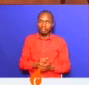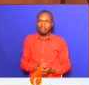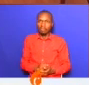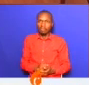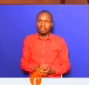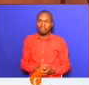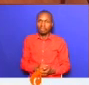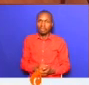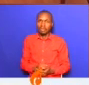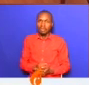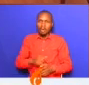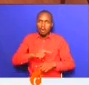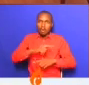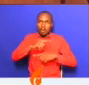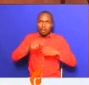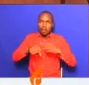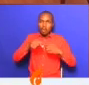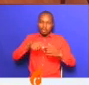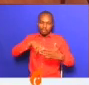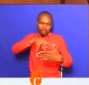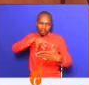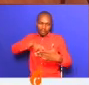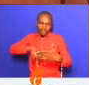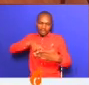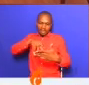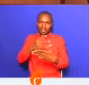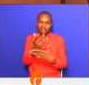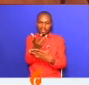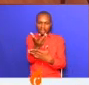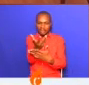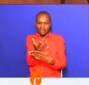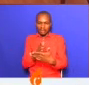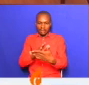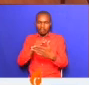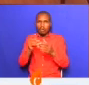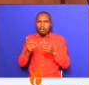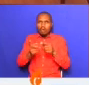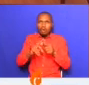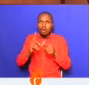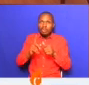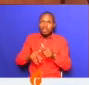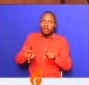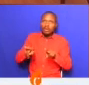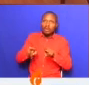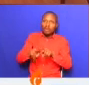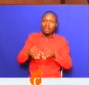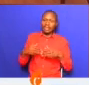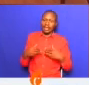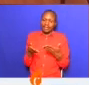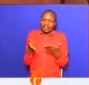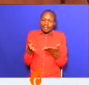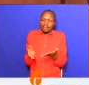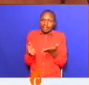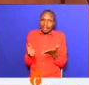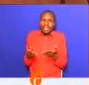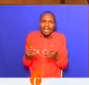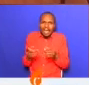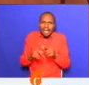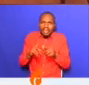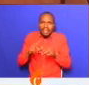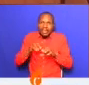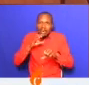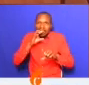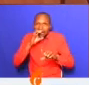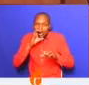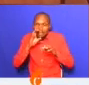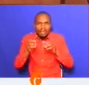When you look at the report, even what Motuma has alluded here, Mr. Speaker,